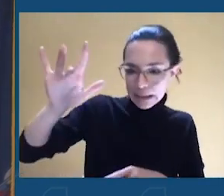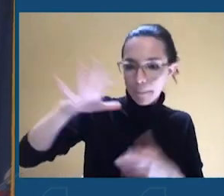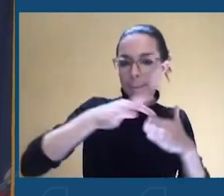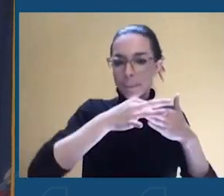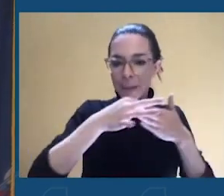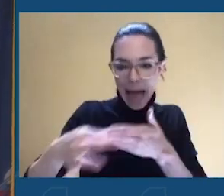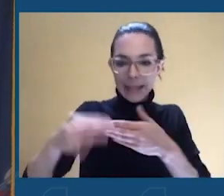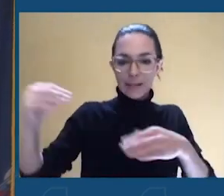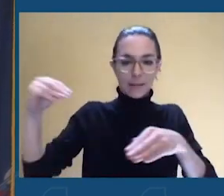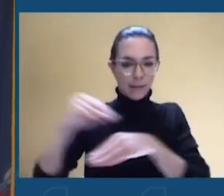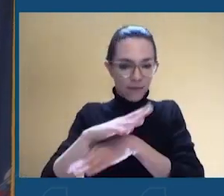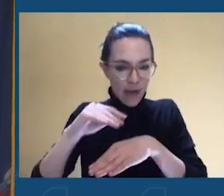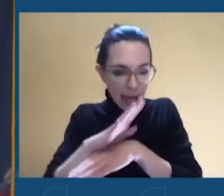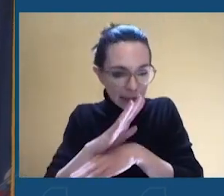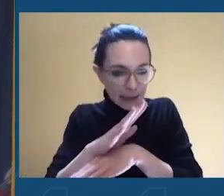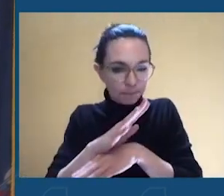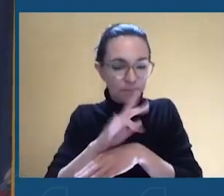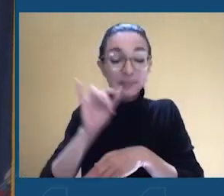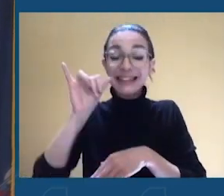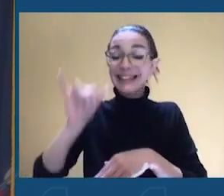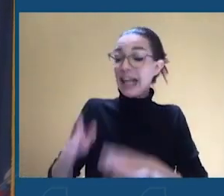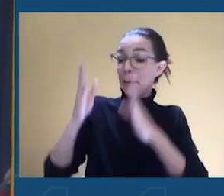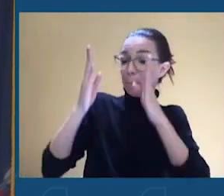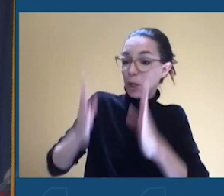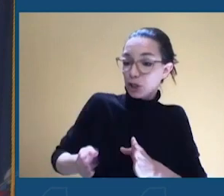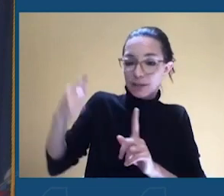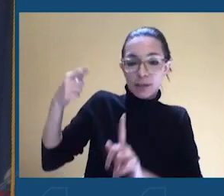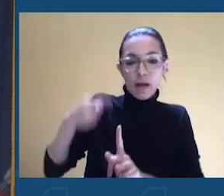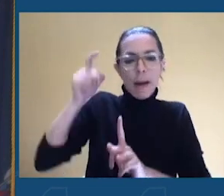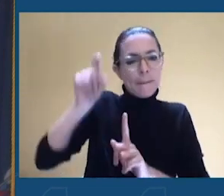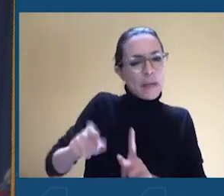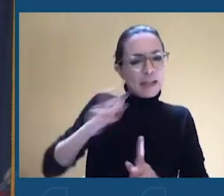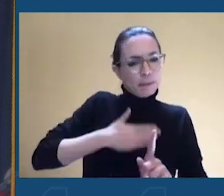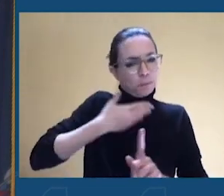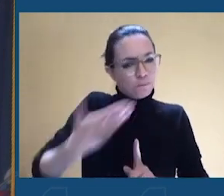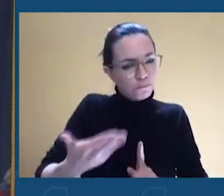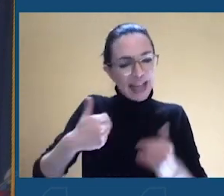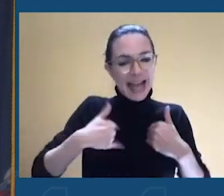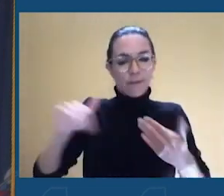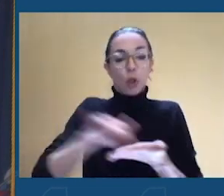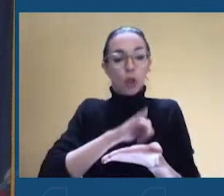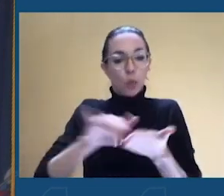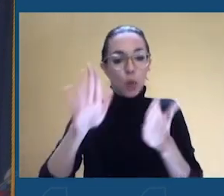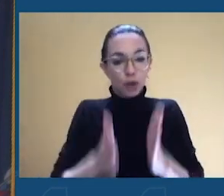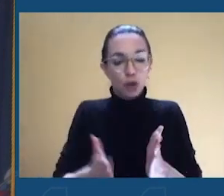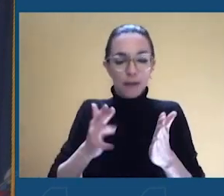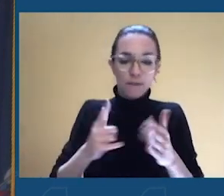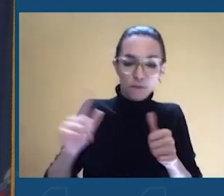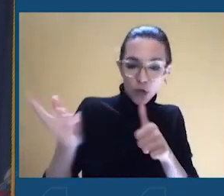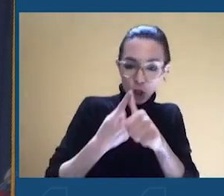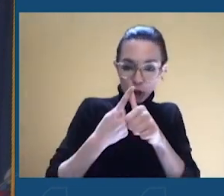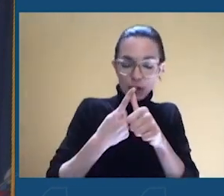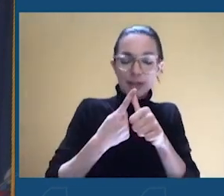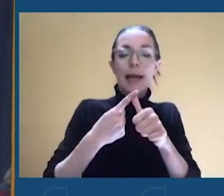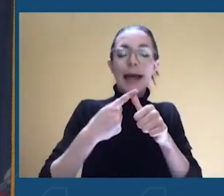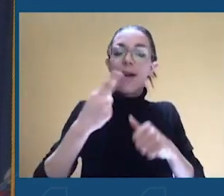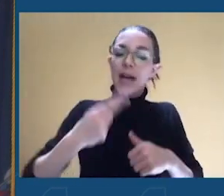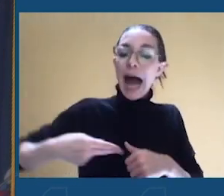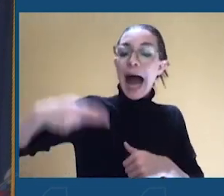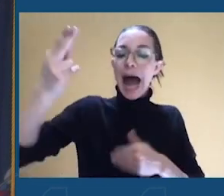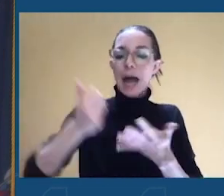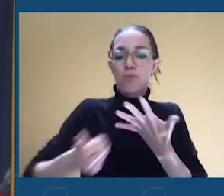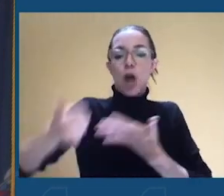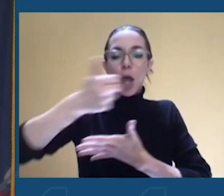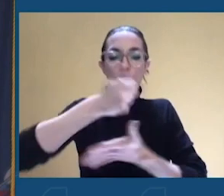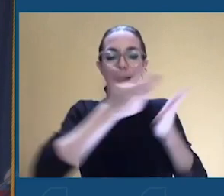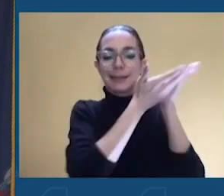advice. And that person must be willing to put New Yorkers first and place a high priority on delivering